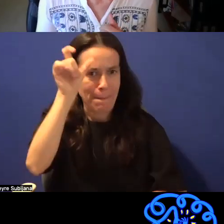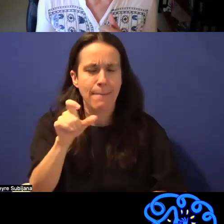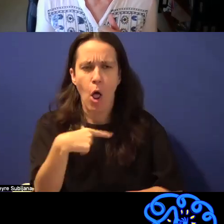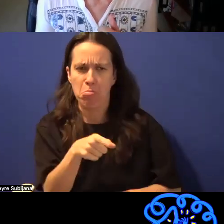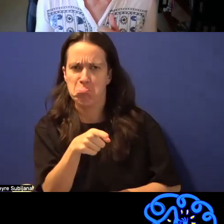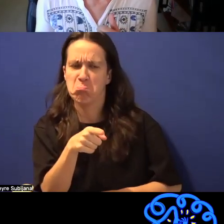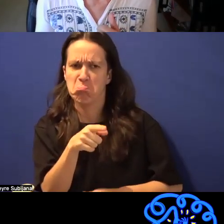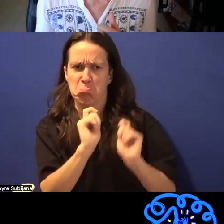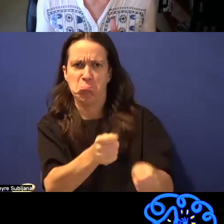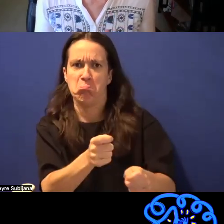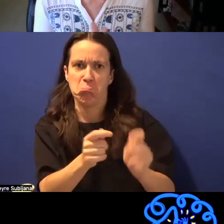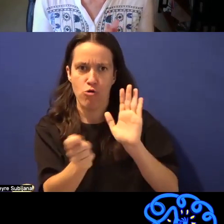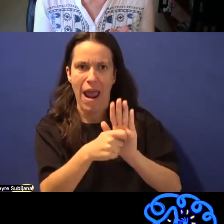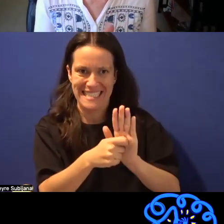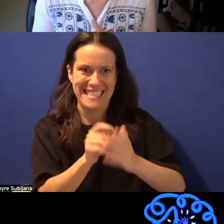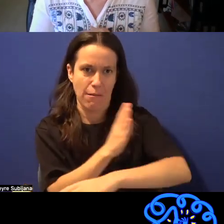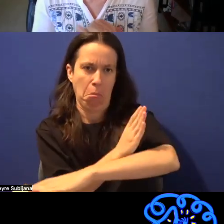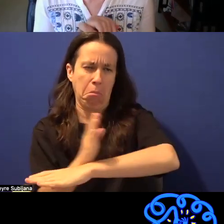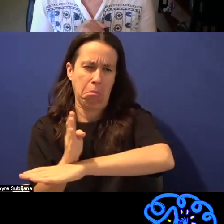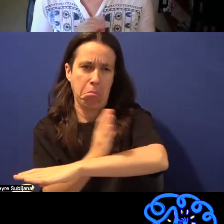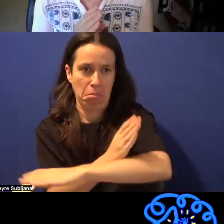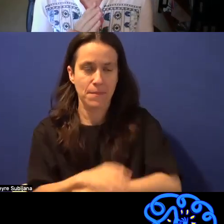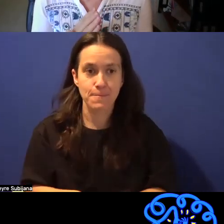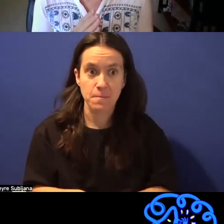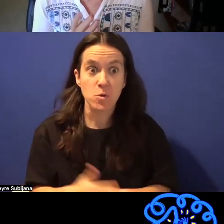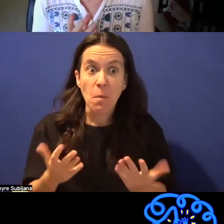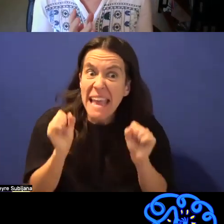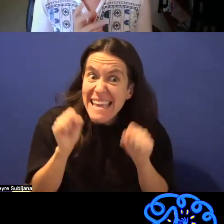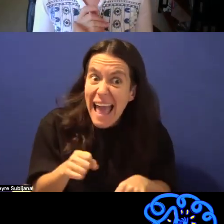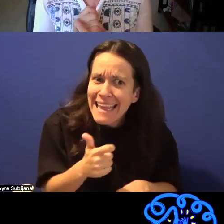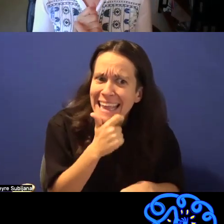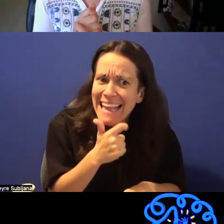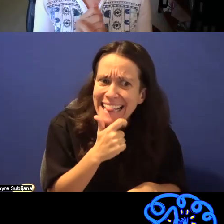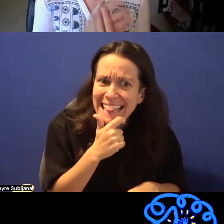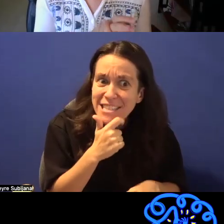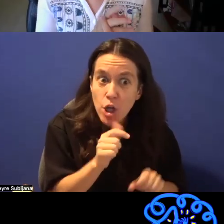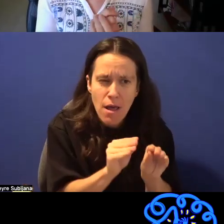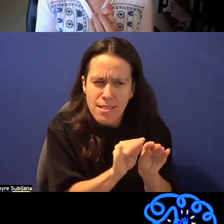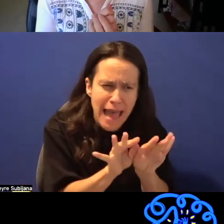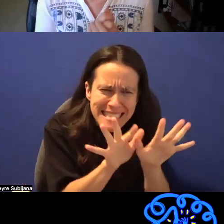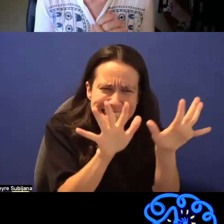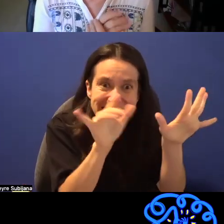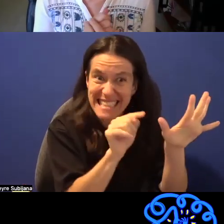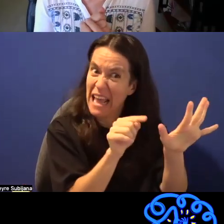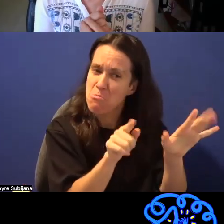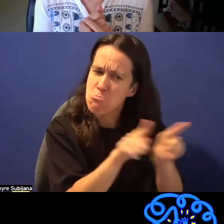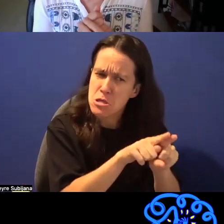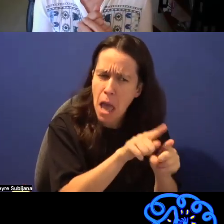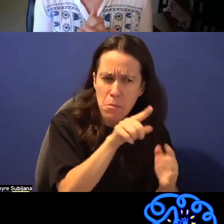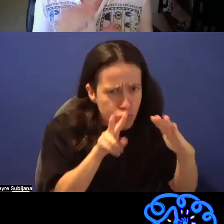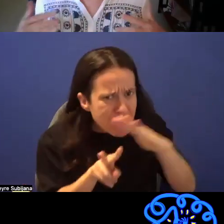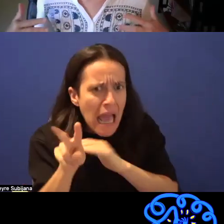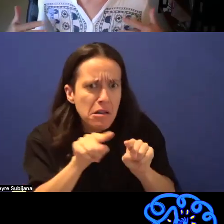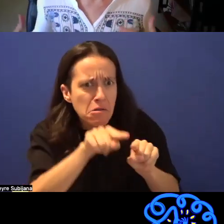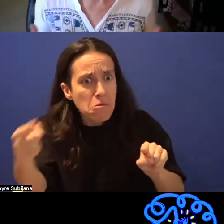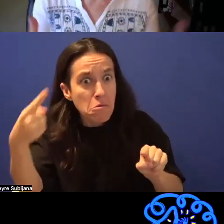we asked, can English semantic density predict iconicity ratings for English or for ASL? So this is kind